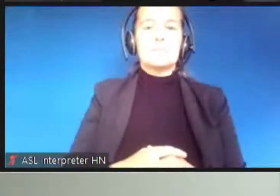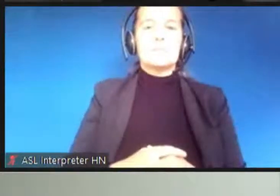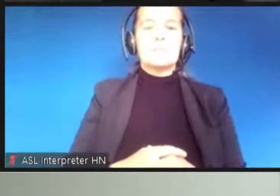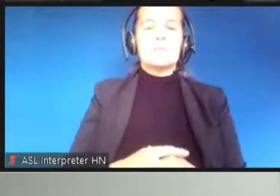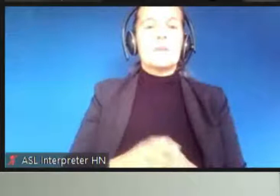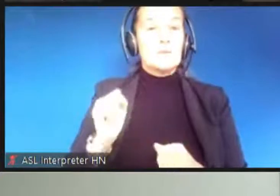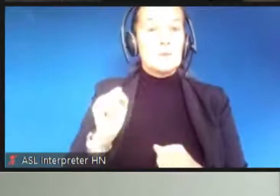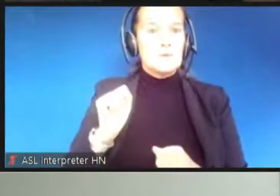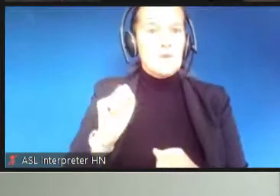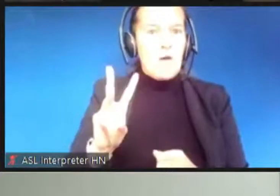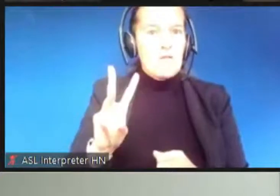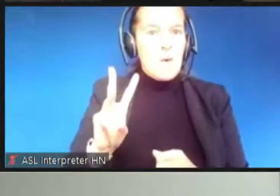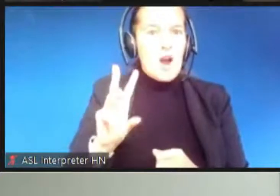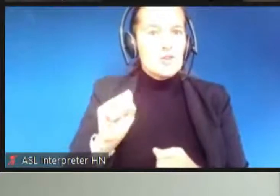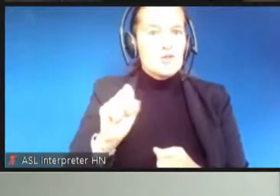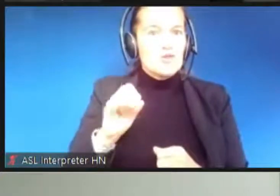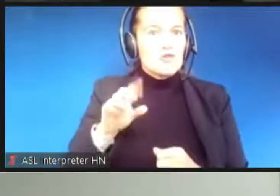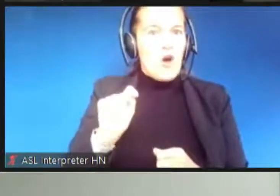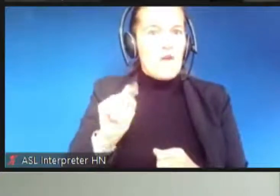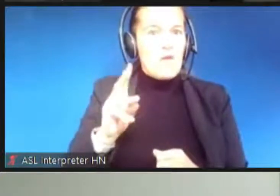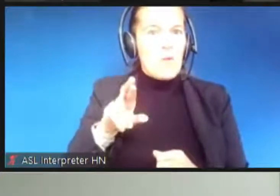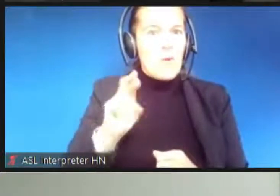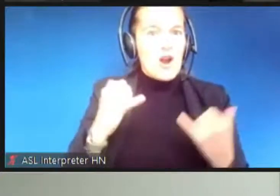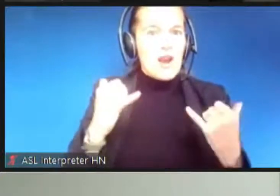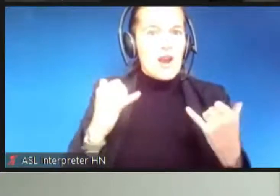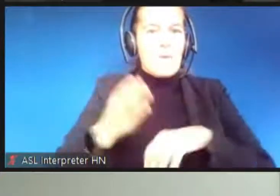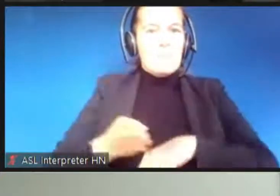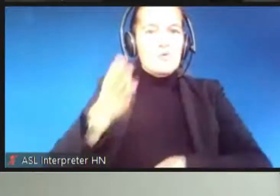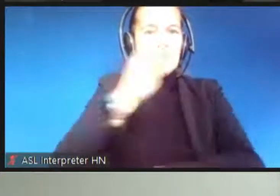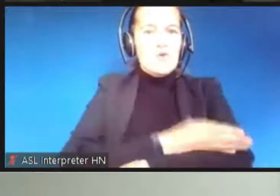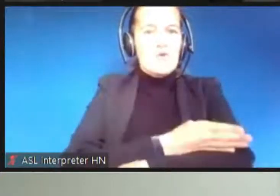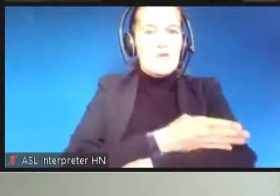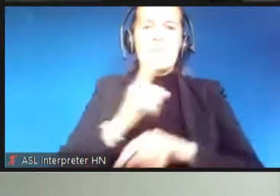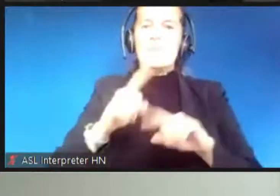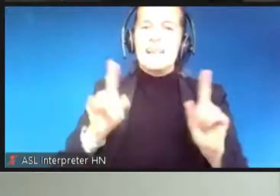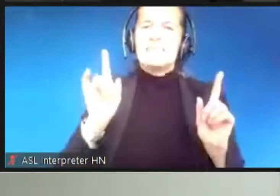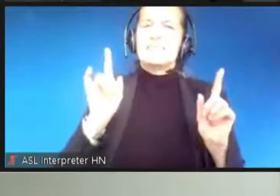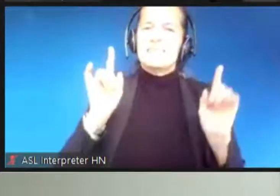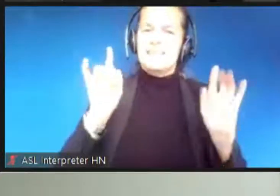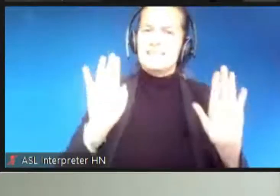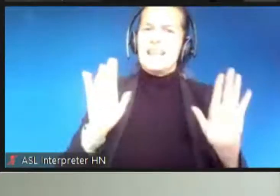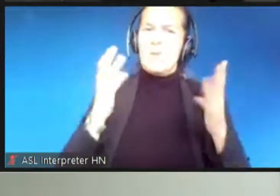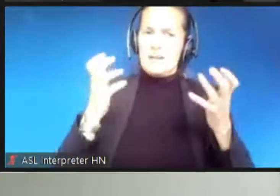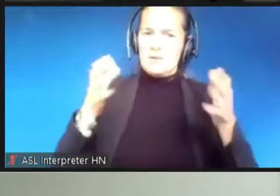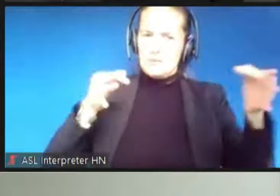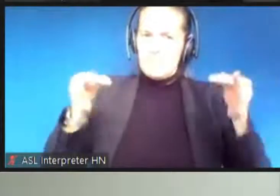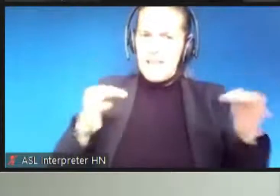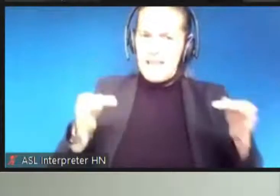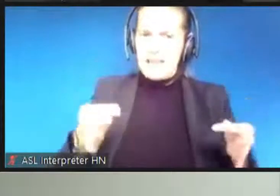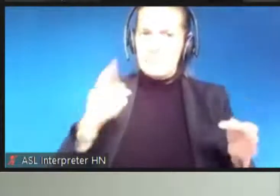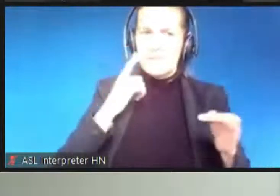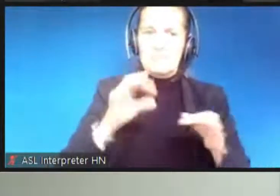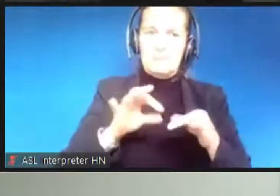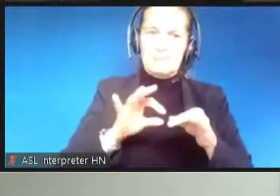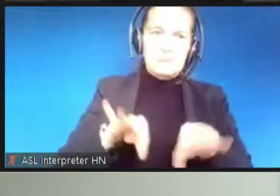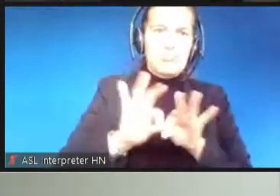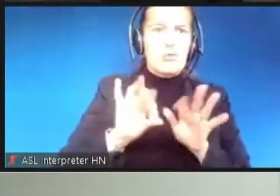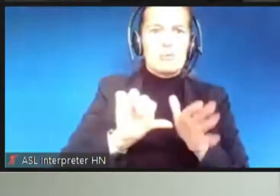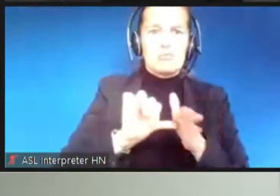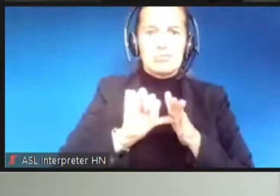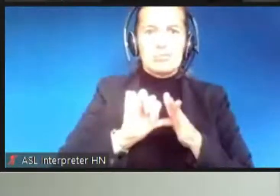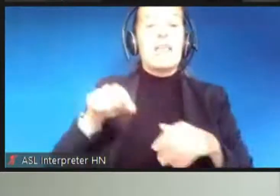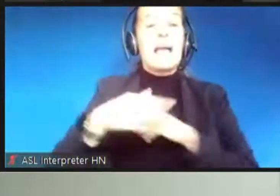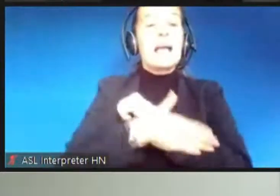much improved, but this is a dominant feature of this pandemic. So let me go through some of those. The county is piloting